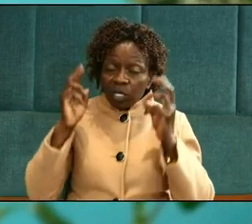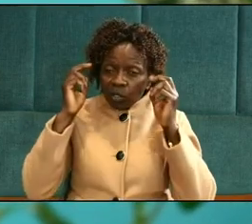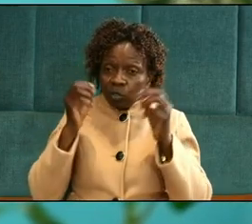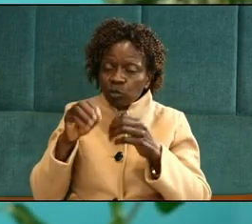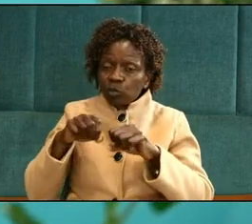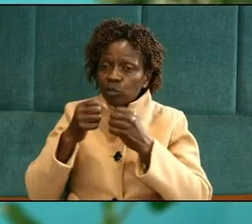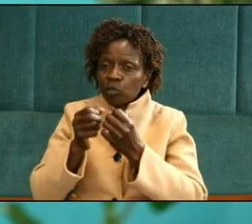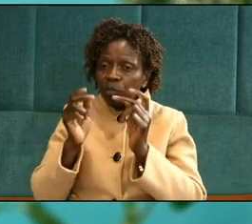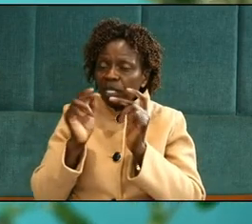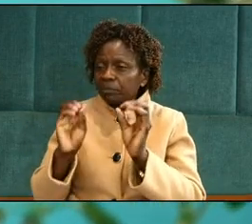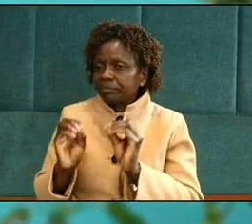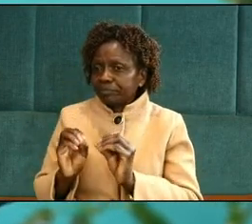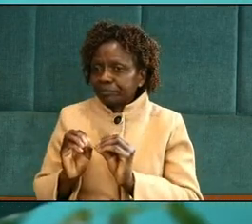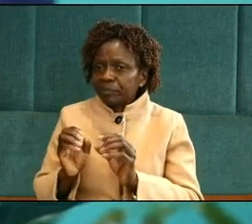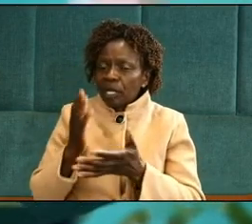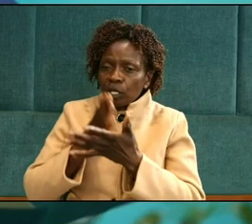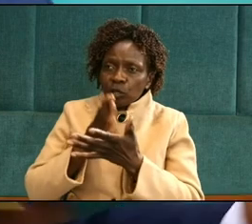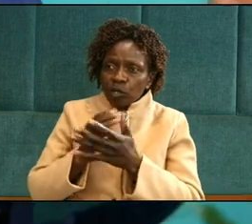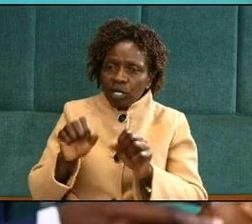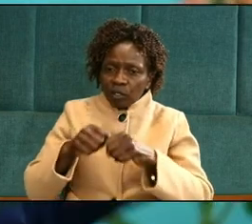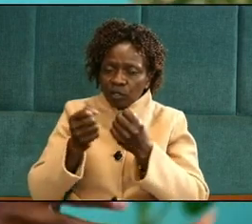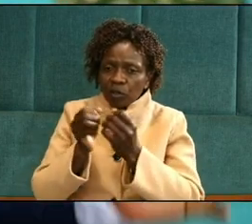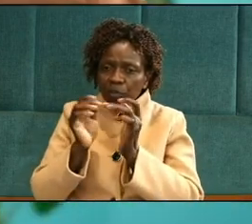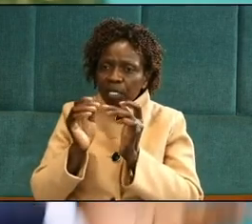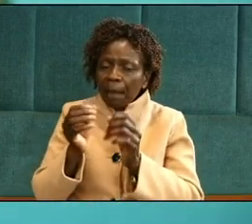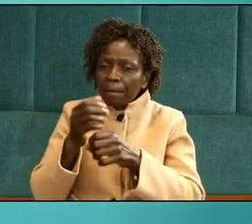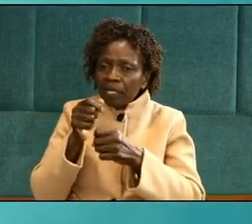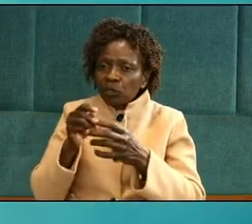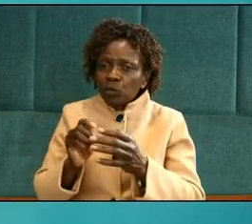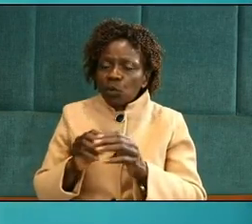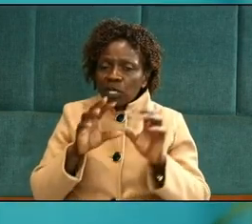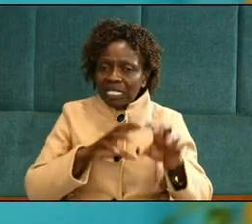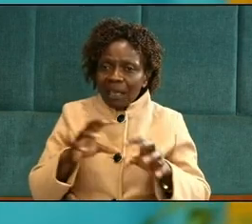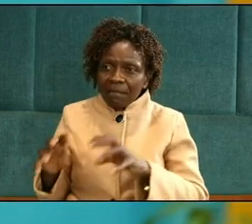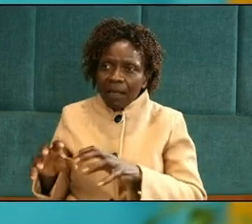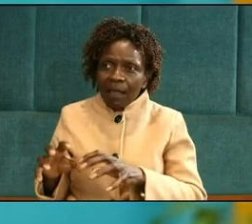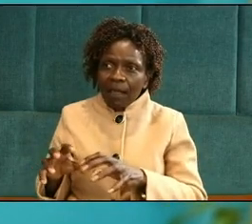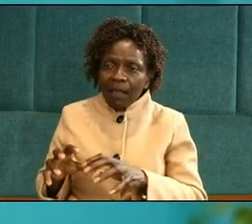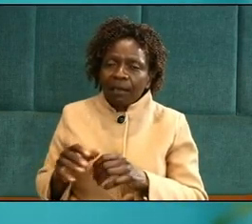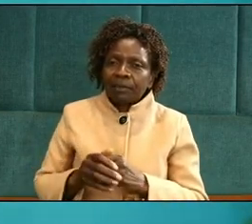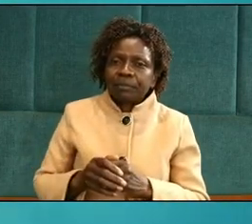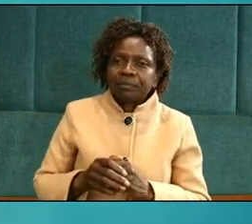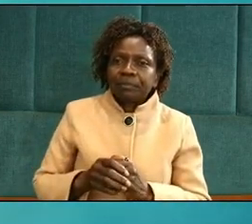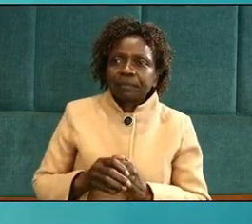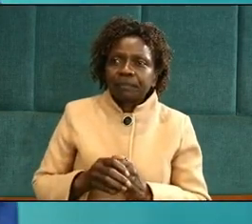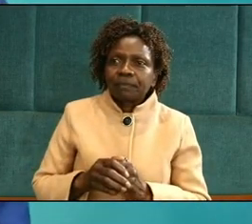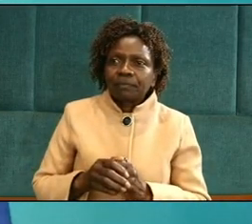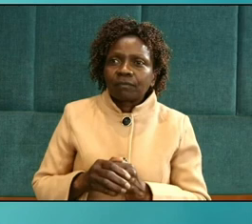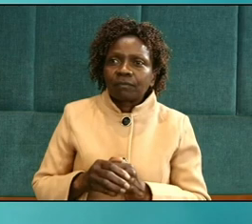media. In fact, social media only makes you vulnerable for viral sin.